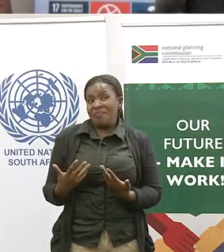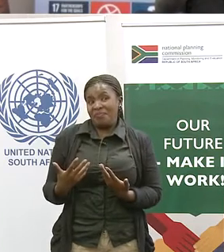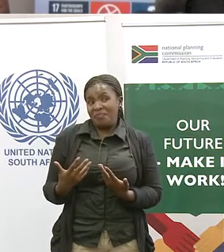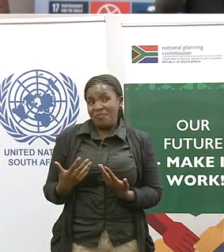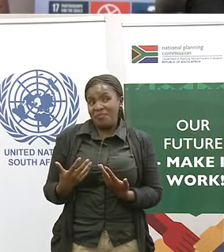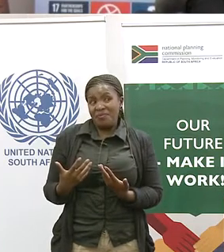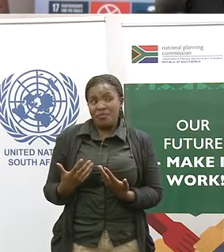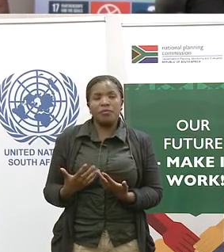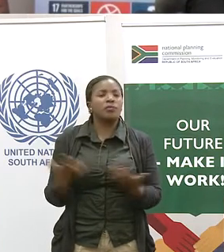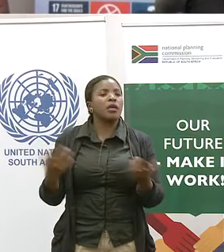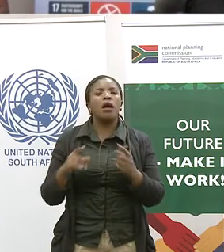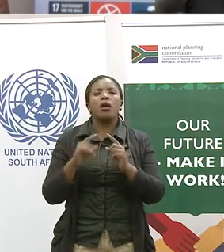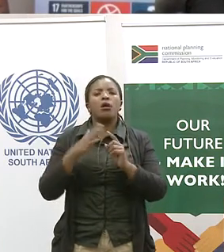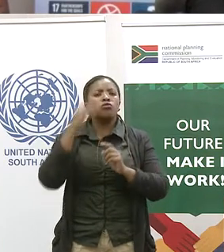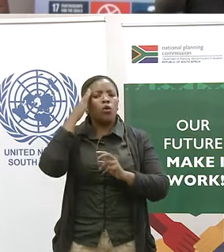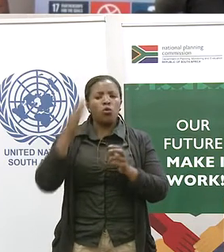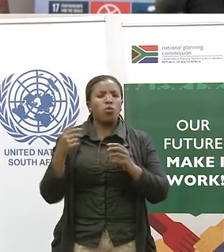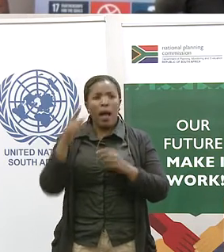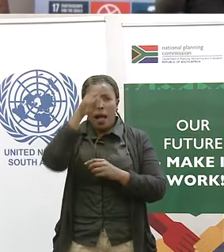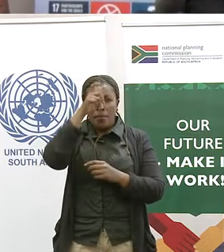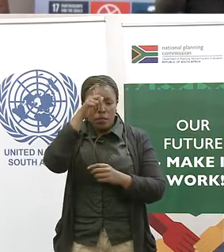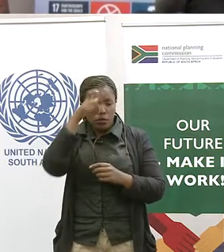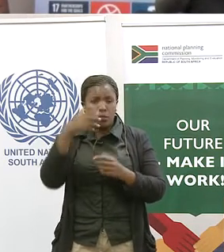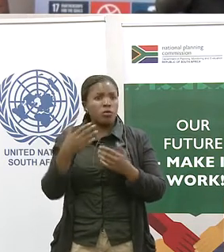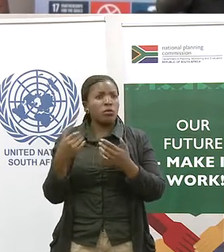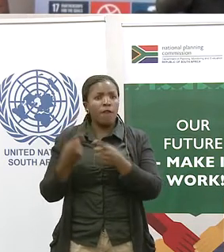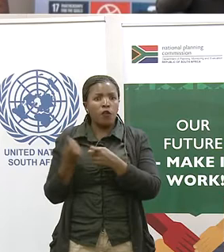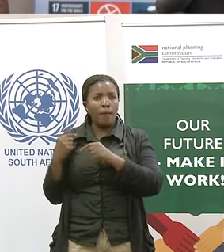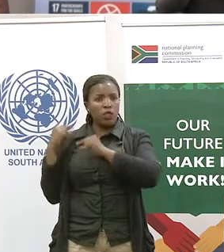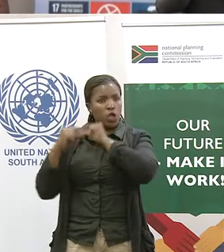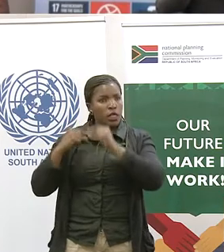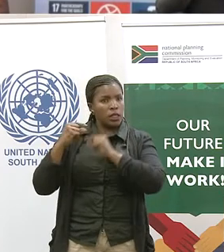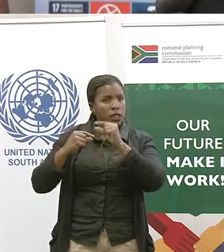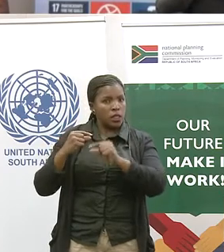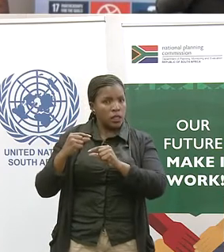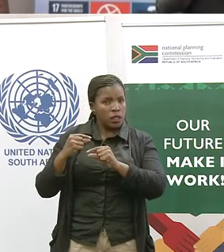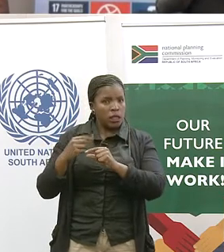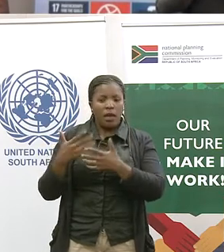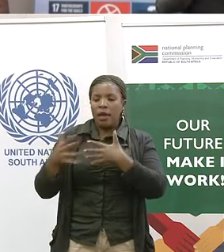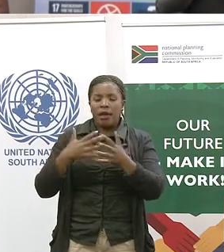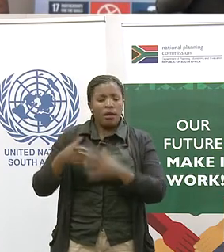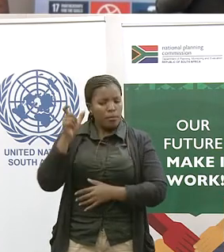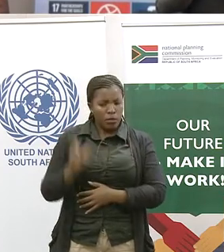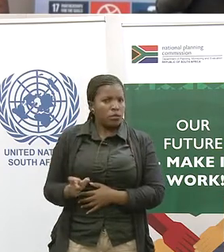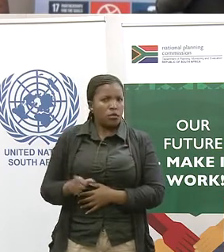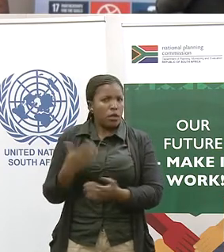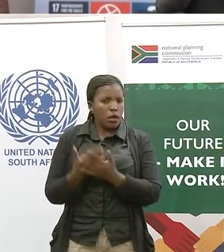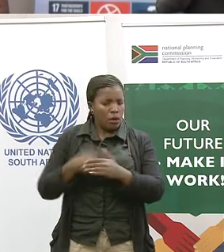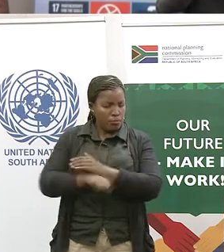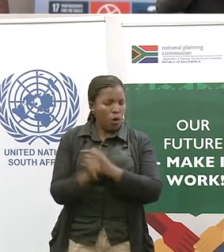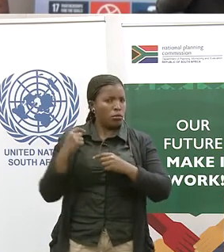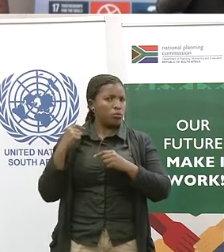anomaly where any race of people can be born with a genetic anomaly where your skin is white, or a